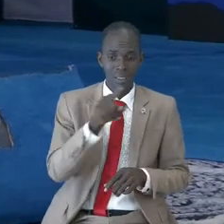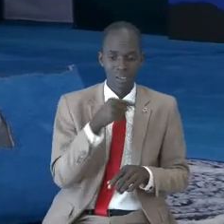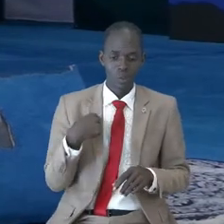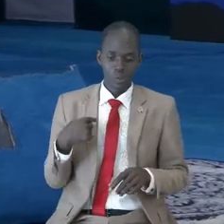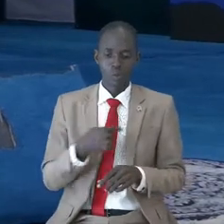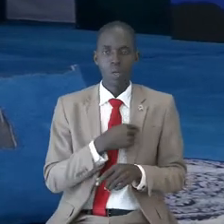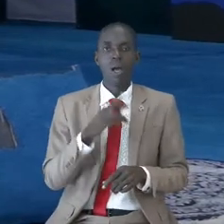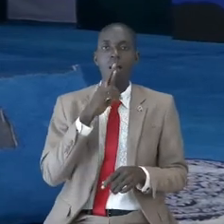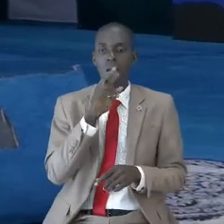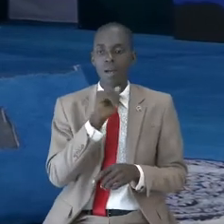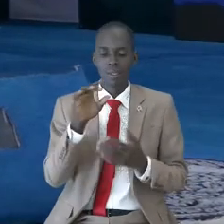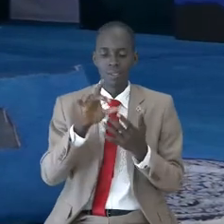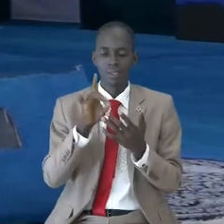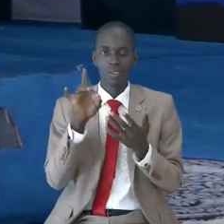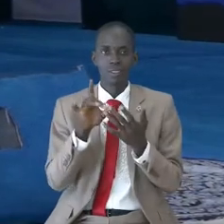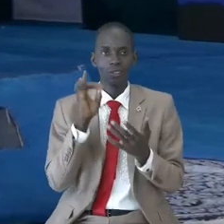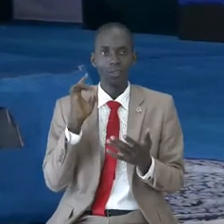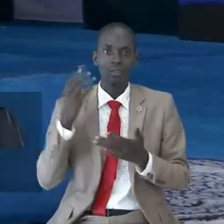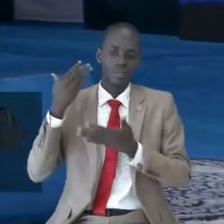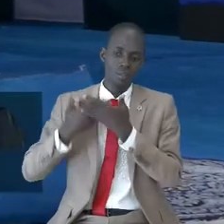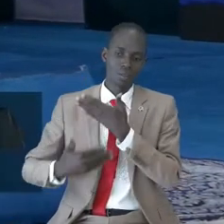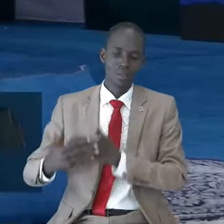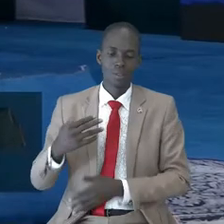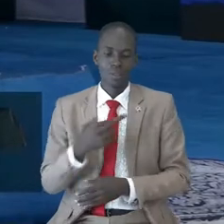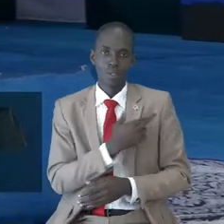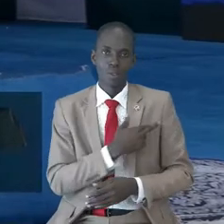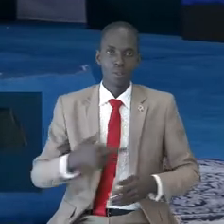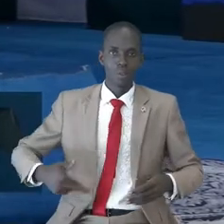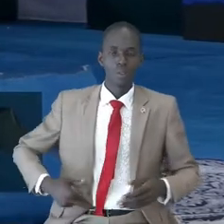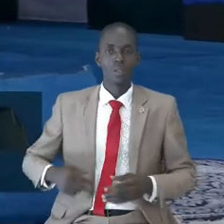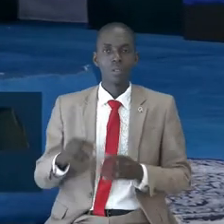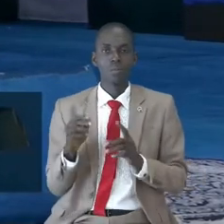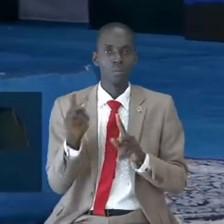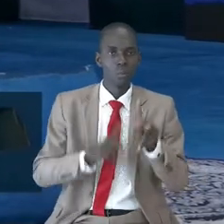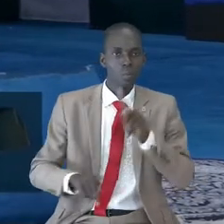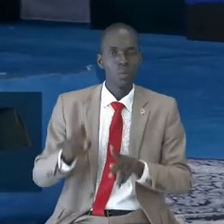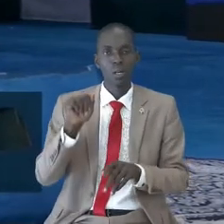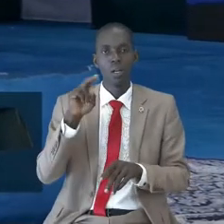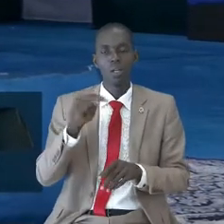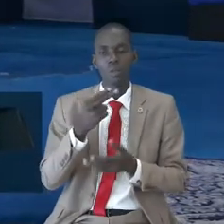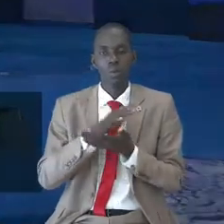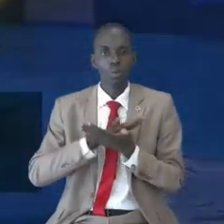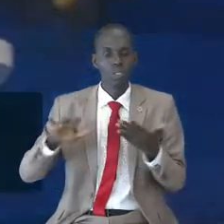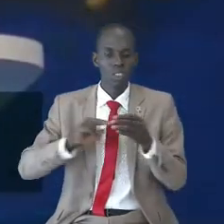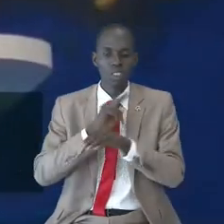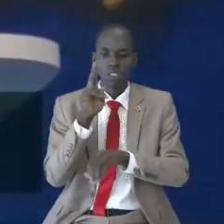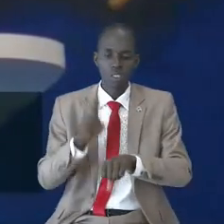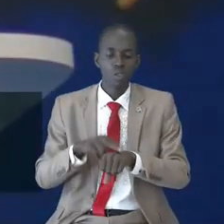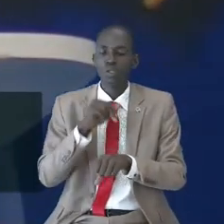chosen generation, a royal priesthood, and holy nation. Not a sinful nation,